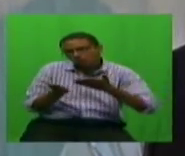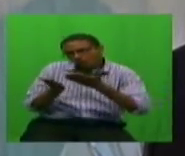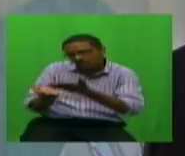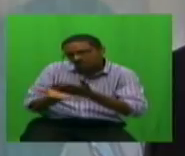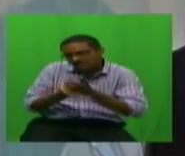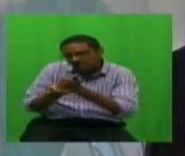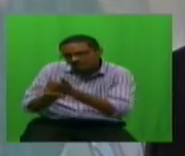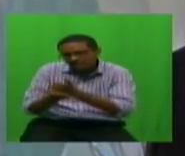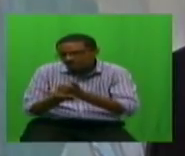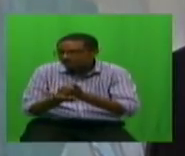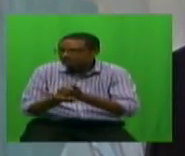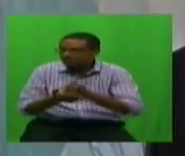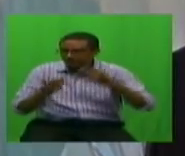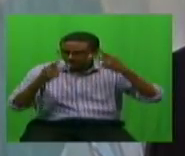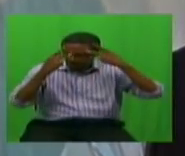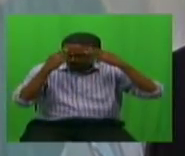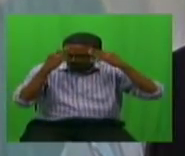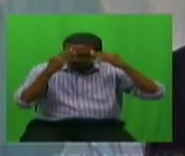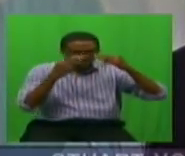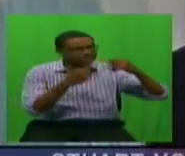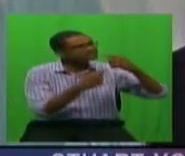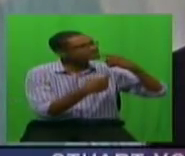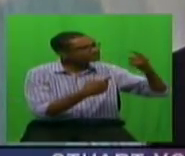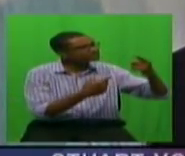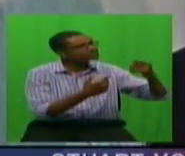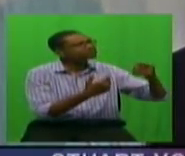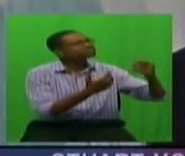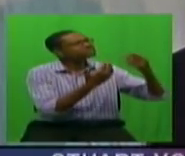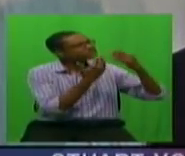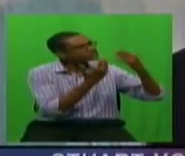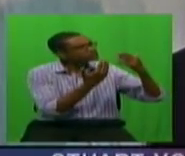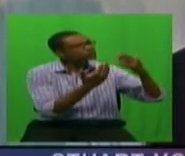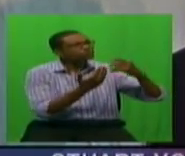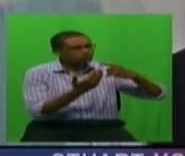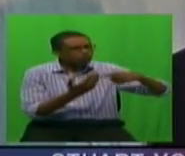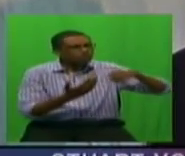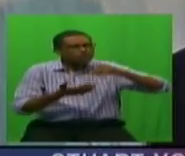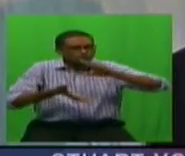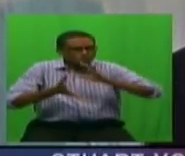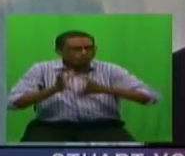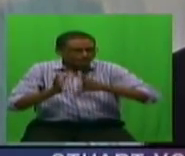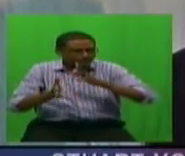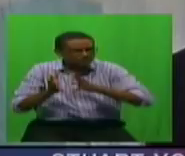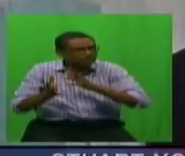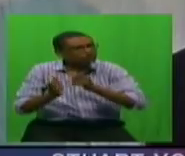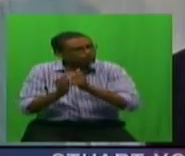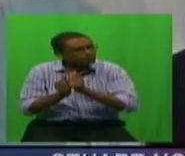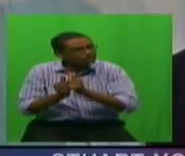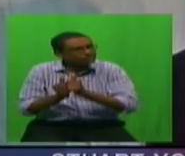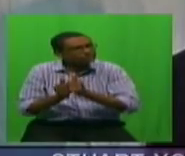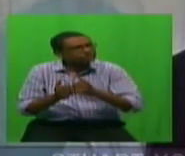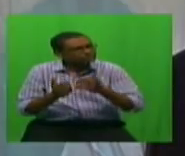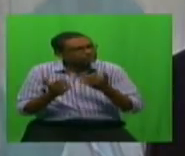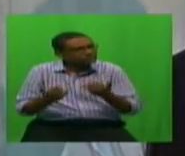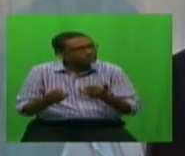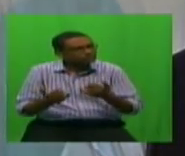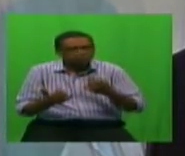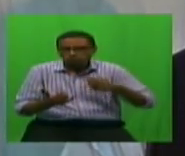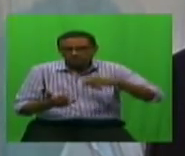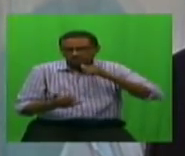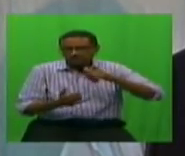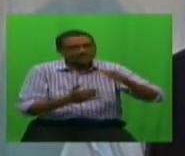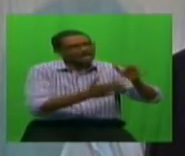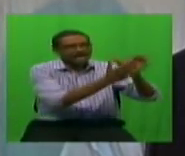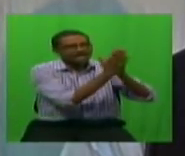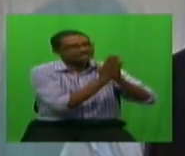we are coping with it, and we believe we have the capacity to cope and deal with it. So at this stage, we're not accessing any